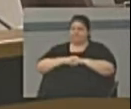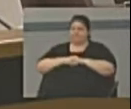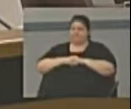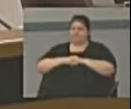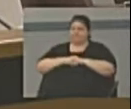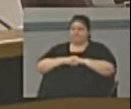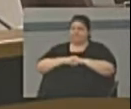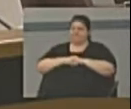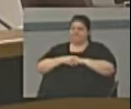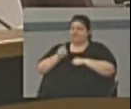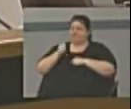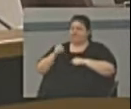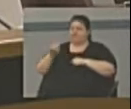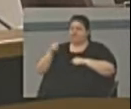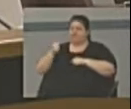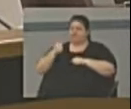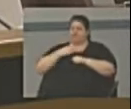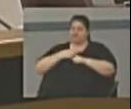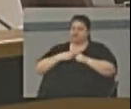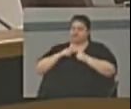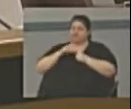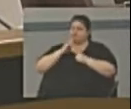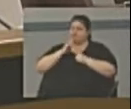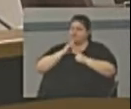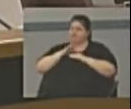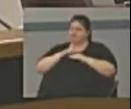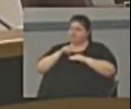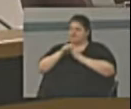Is there anyone else wishing to speak on this agenda item?